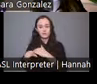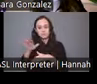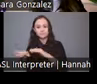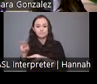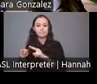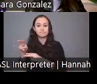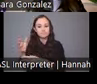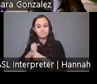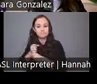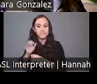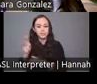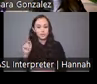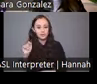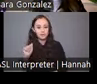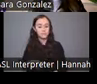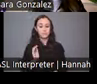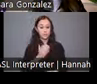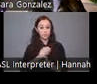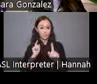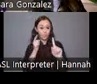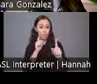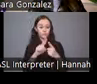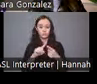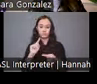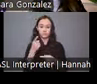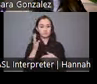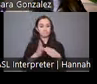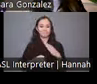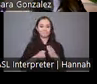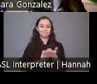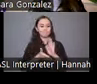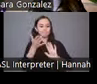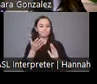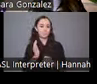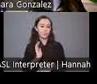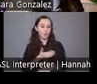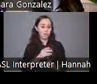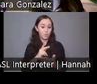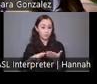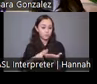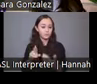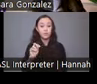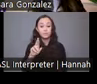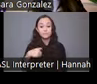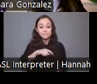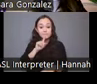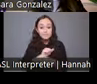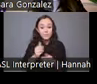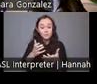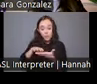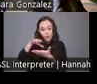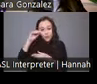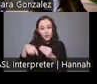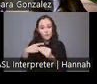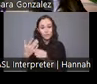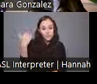Is the goal of collaboration to accomplish the predetermined project, or do we want to learn about the past and present in